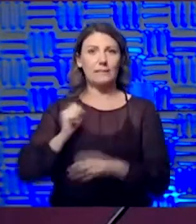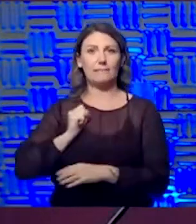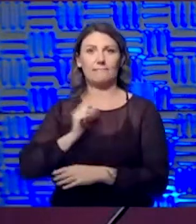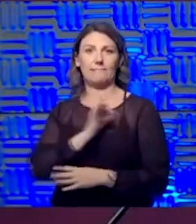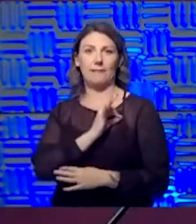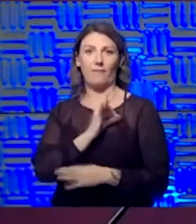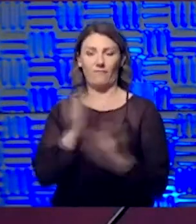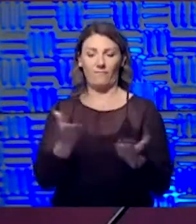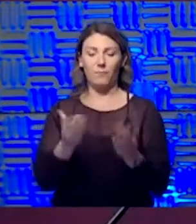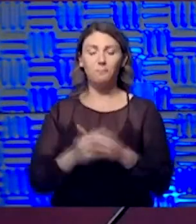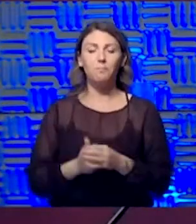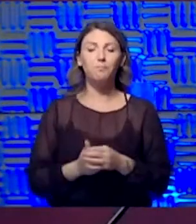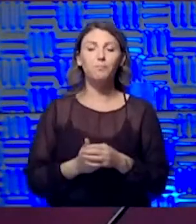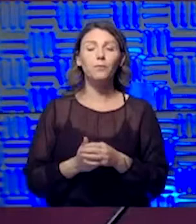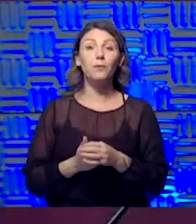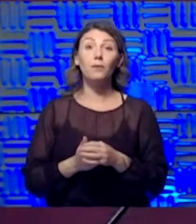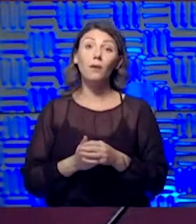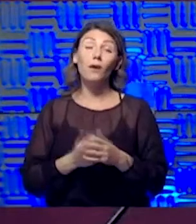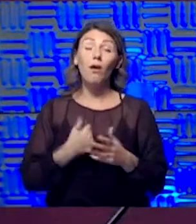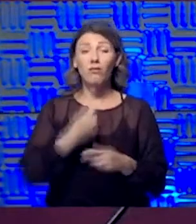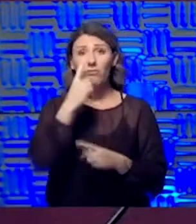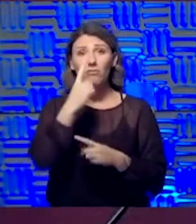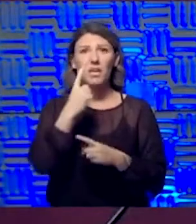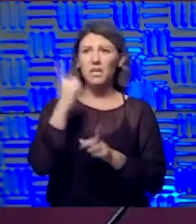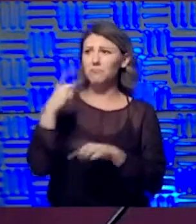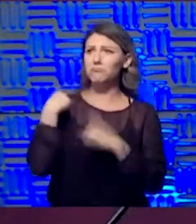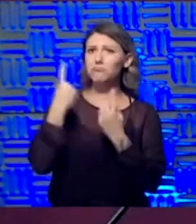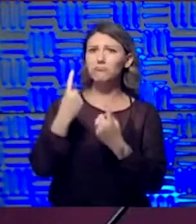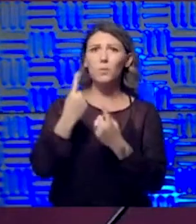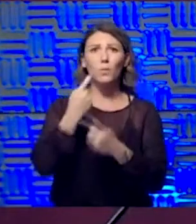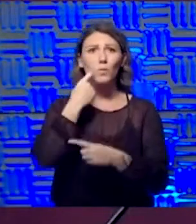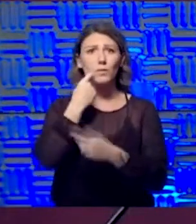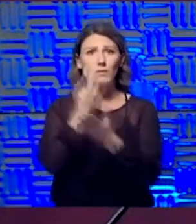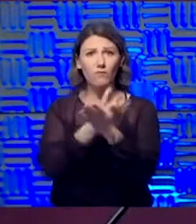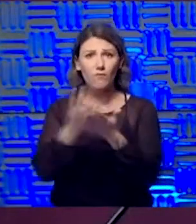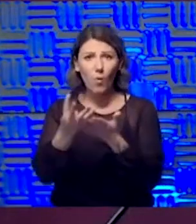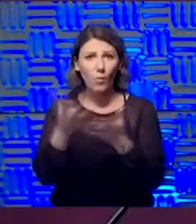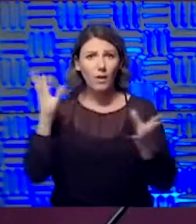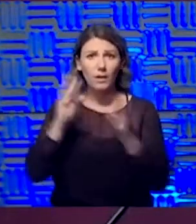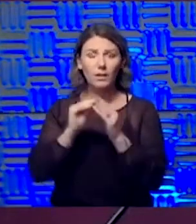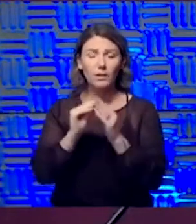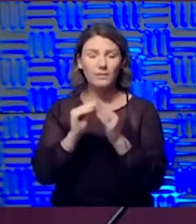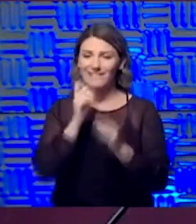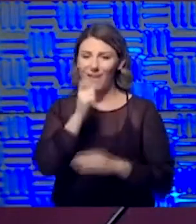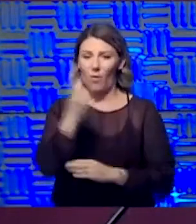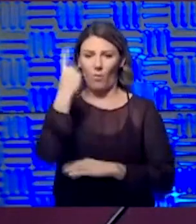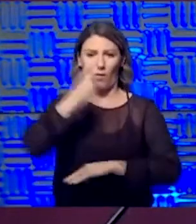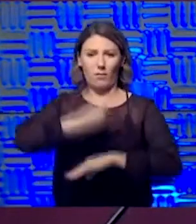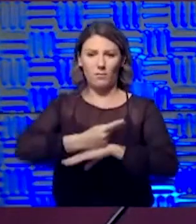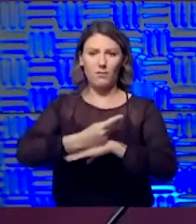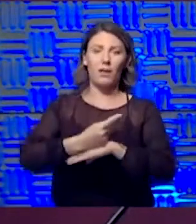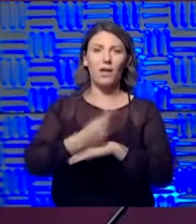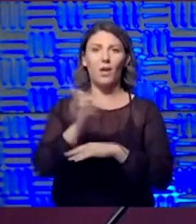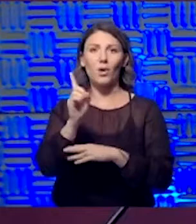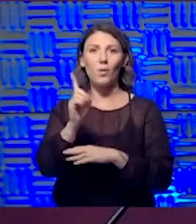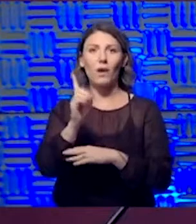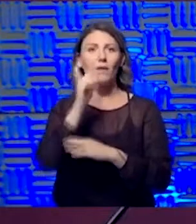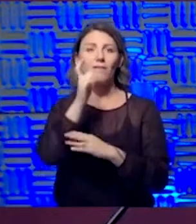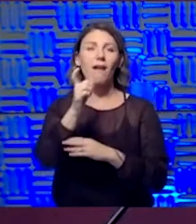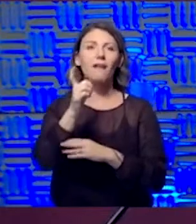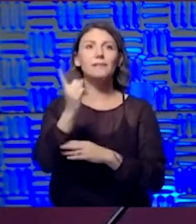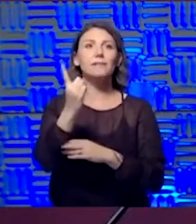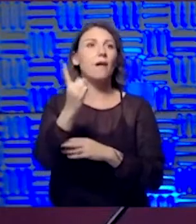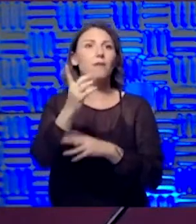staff. So I think it's fair to say over the course of the last 4 weeks, there probably hasn't been a day go by where we all haven't gotten some kind